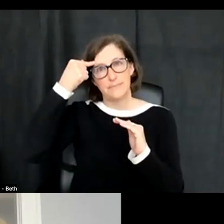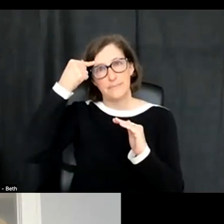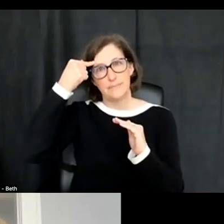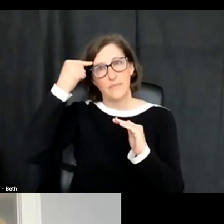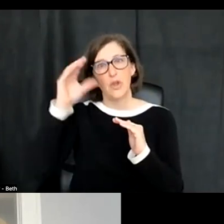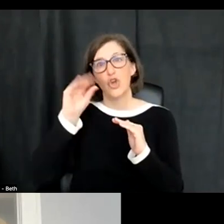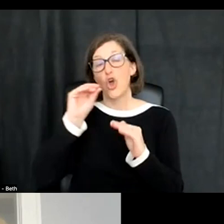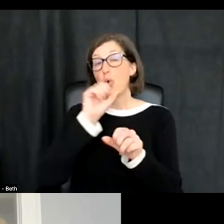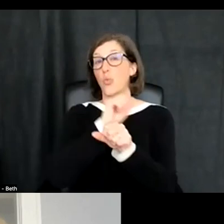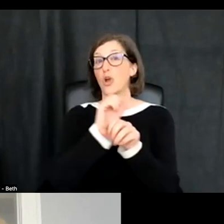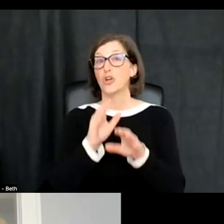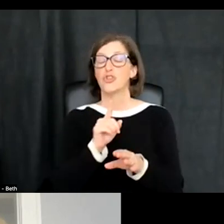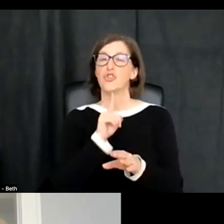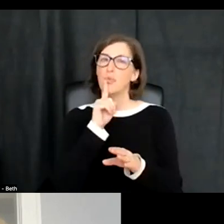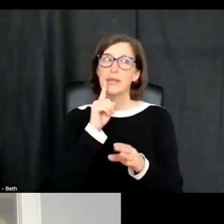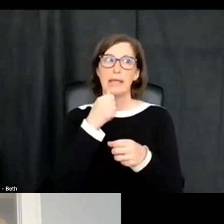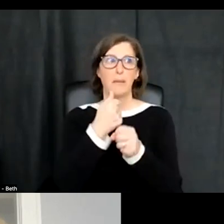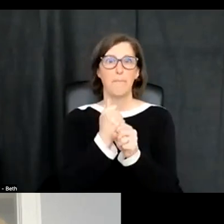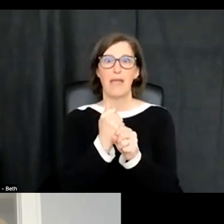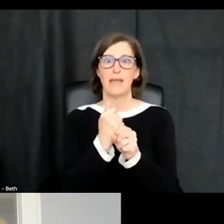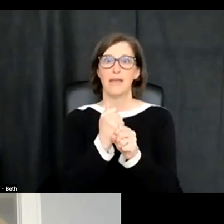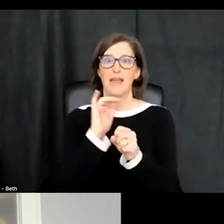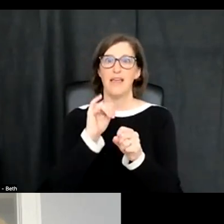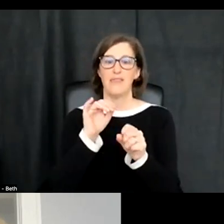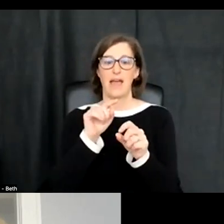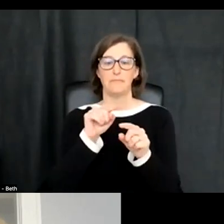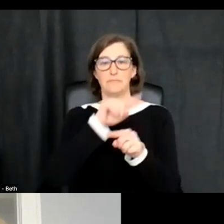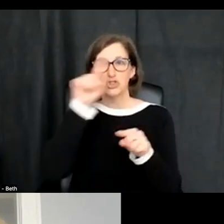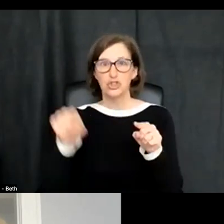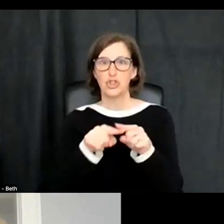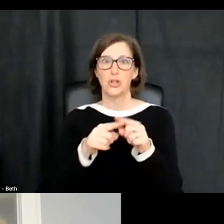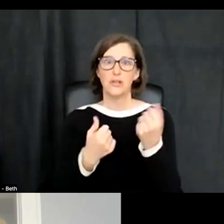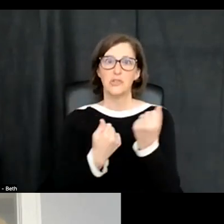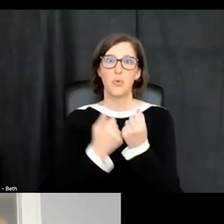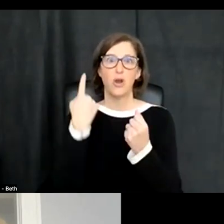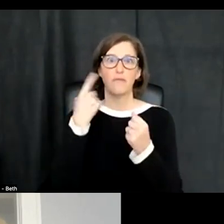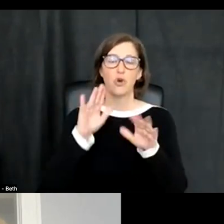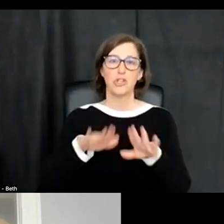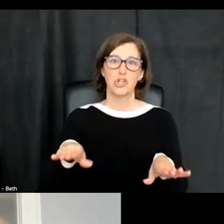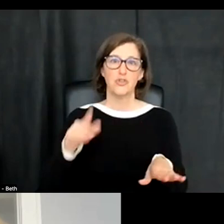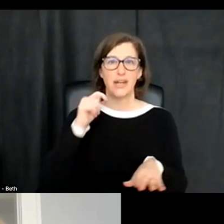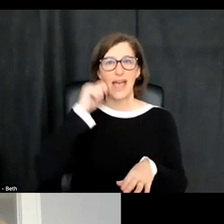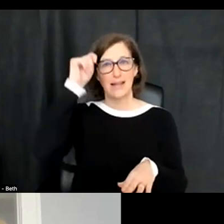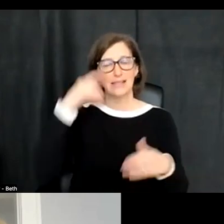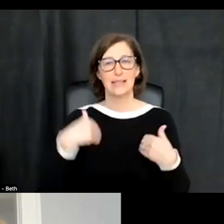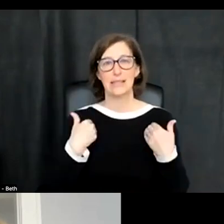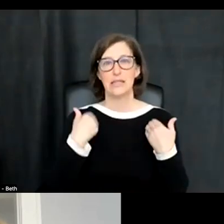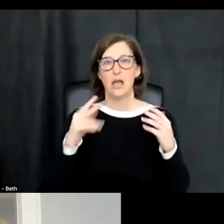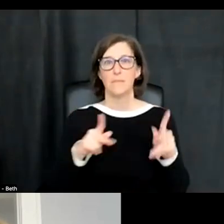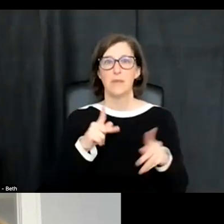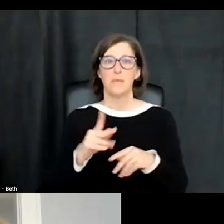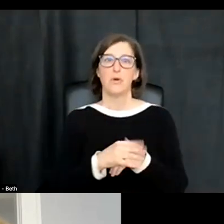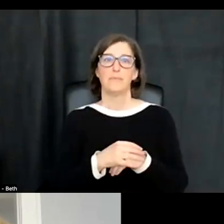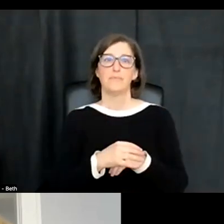counterparts, to be able to really create that circle of support around children, adolescents, and young people. Let